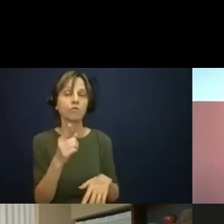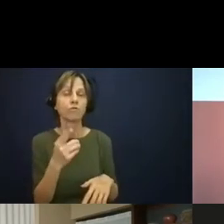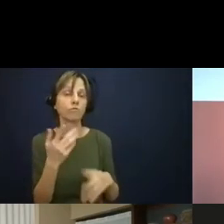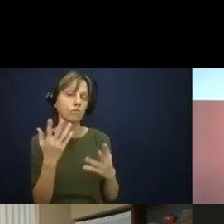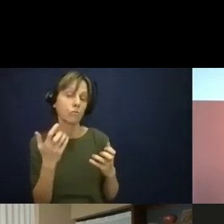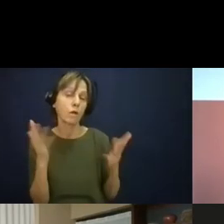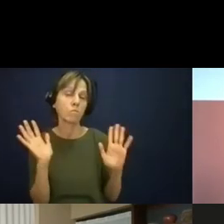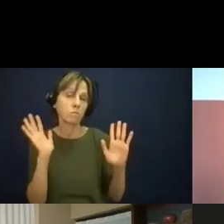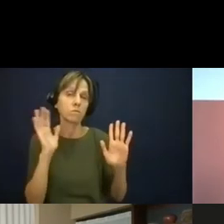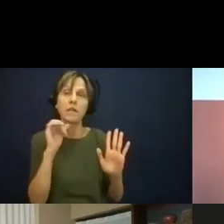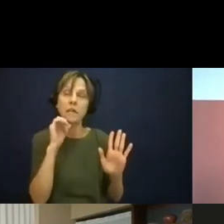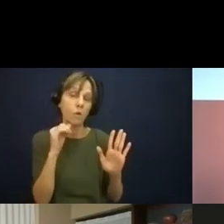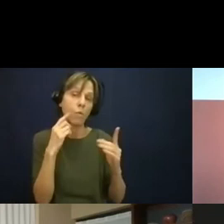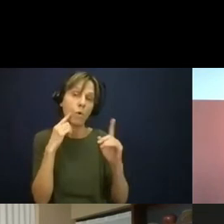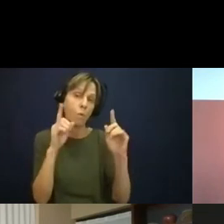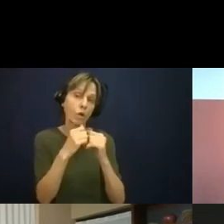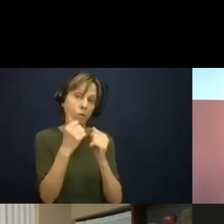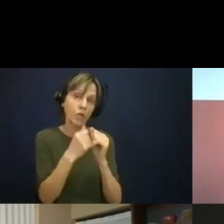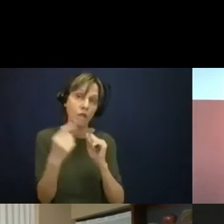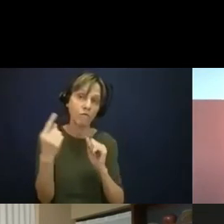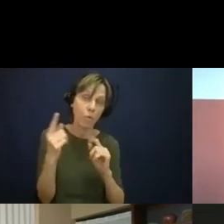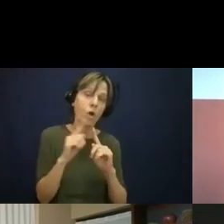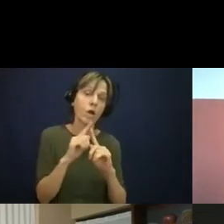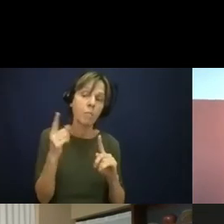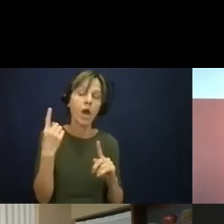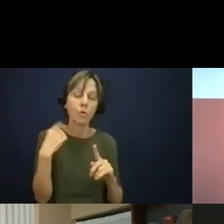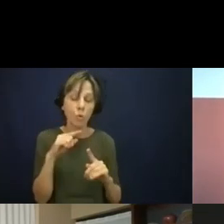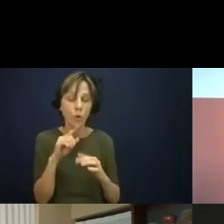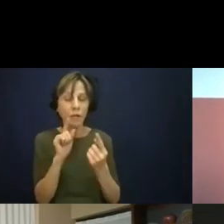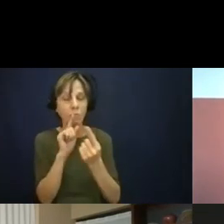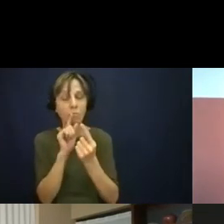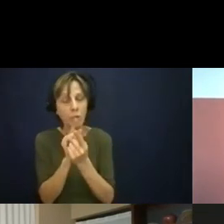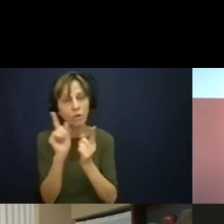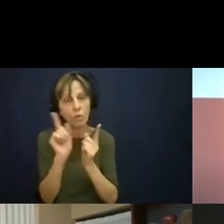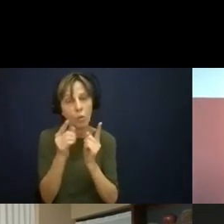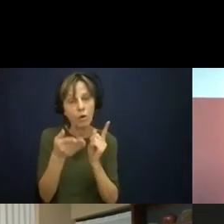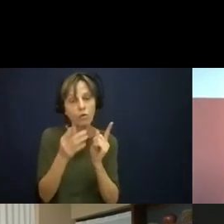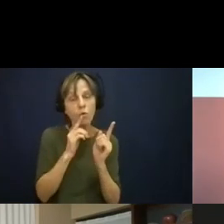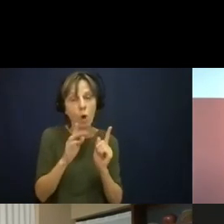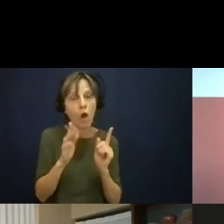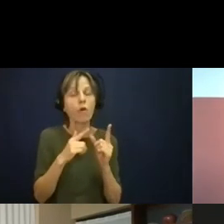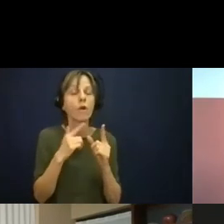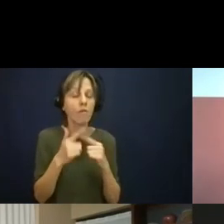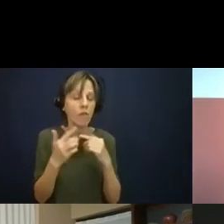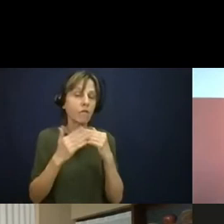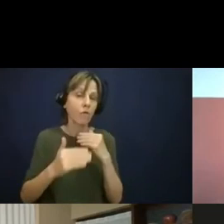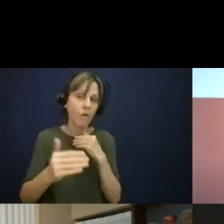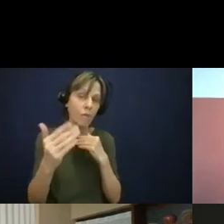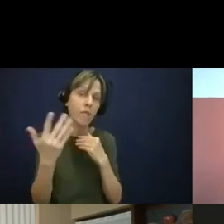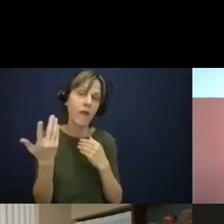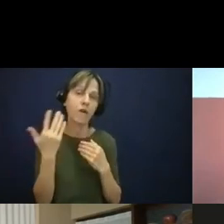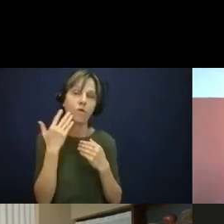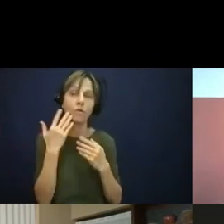It's not going to work with everybody because of where they at, but we meet you where you at, and that's where we go from, And we